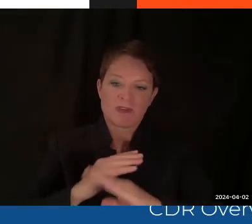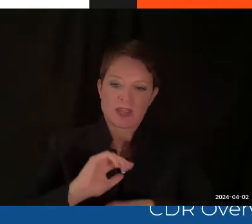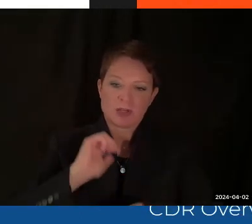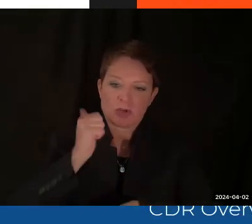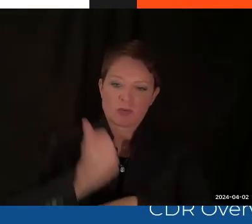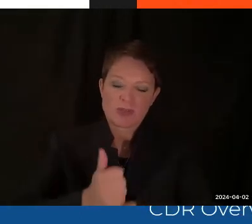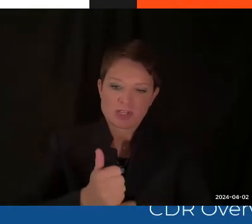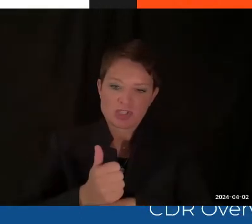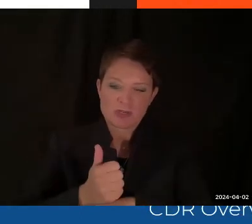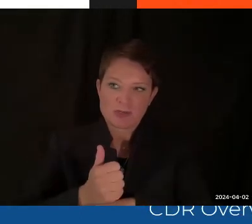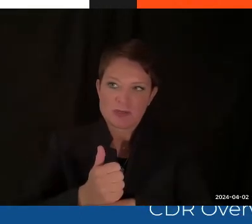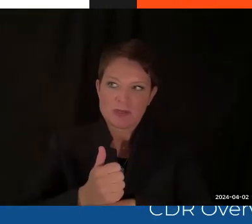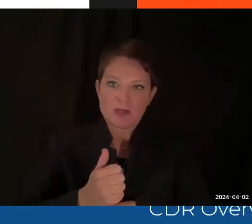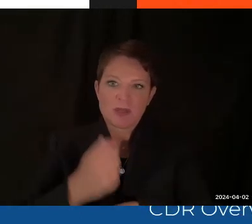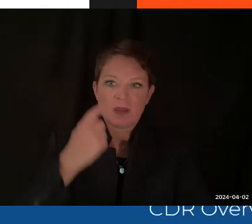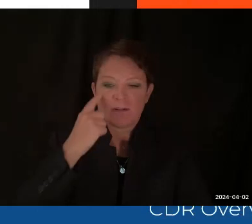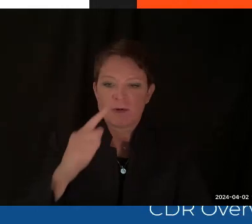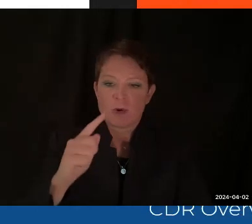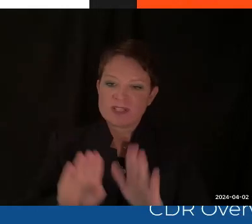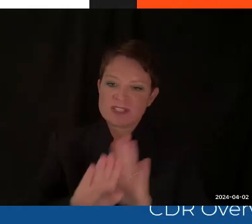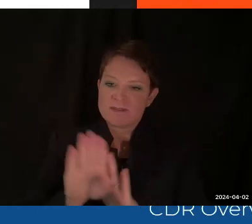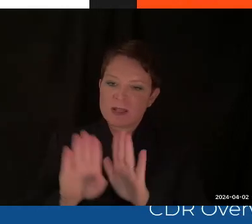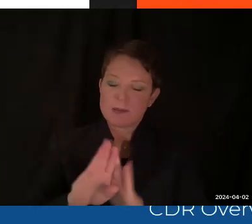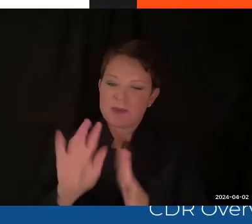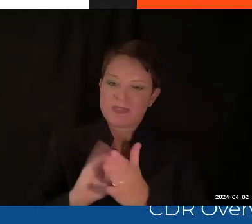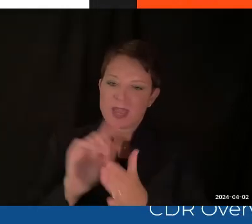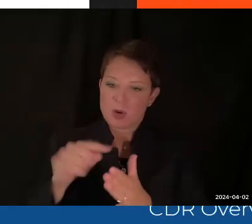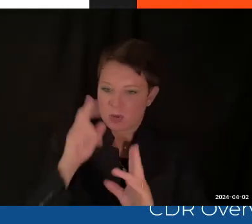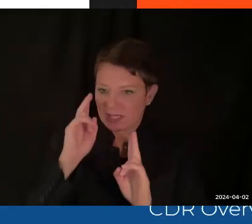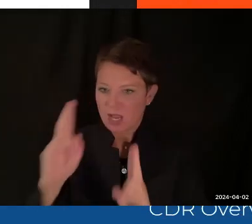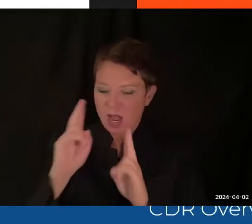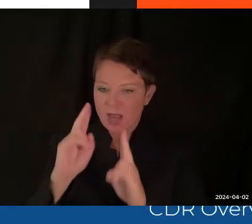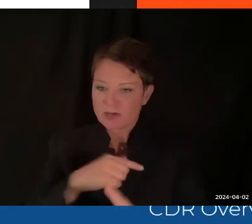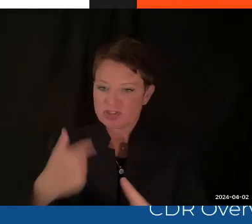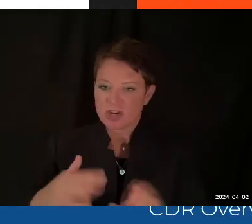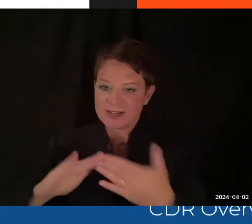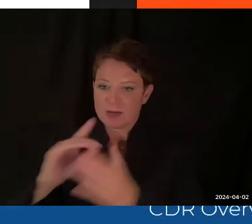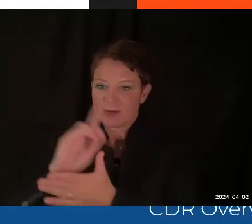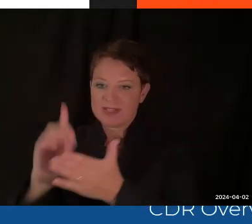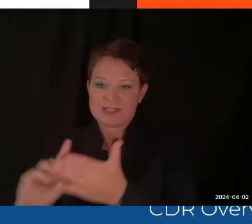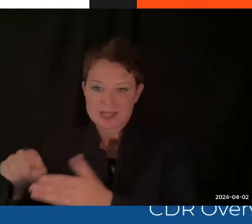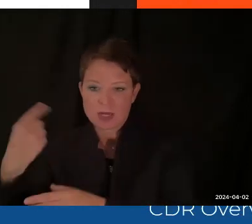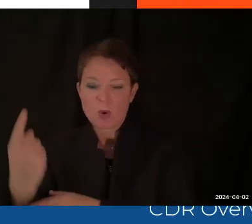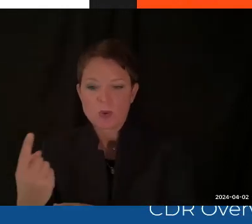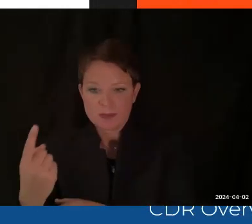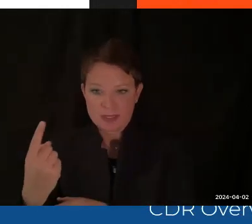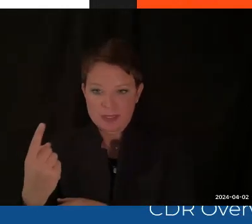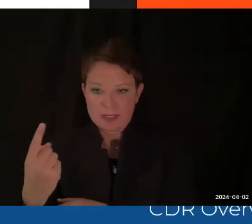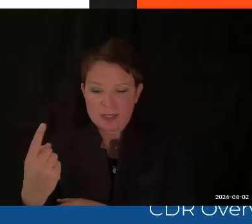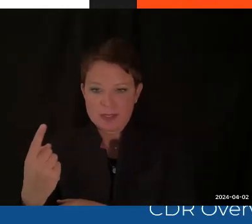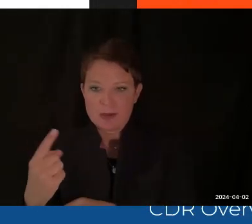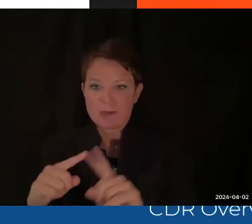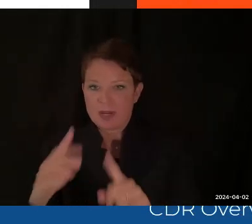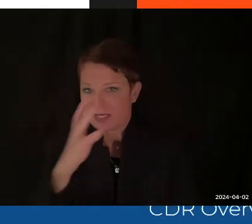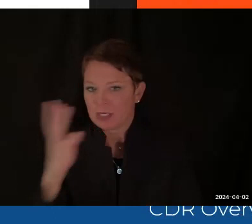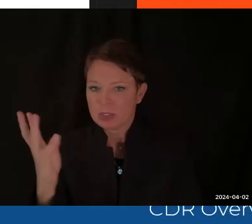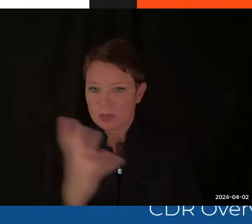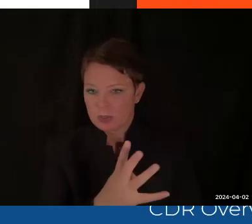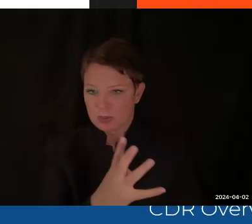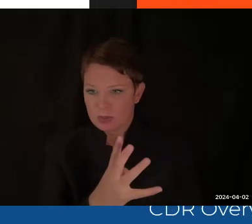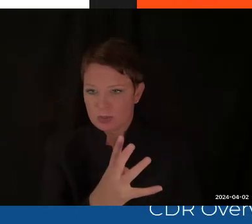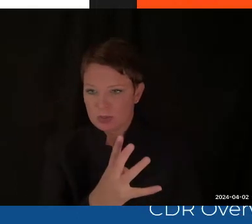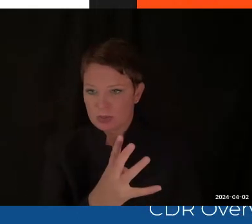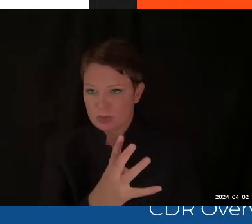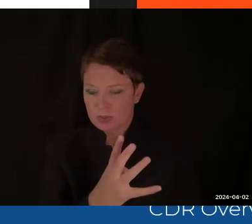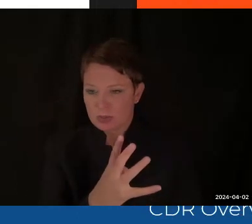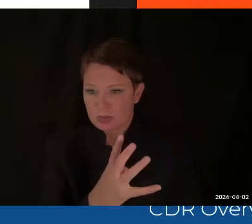of a development that only honors Chinatown in design only and Sorry, disregards the